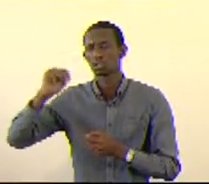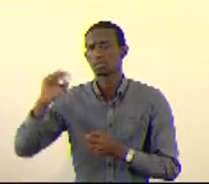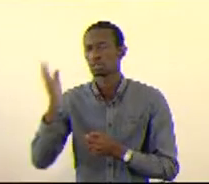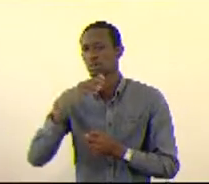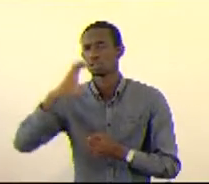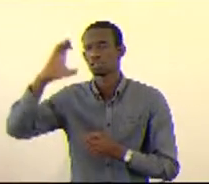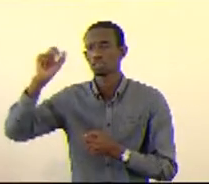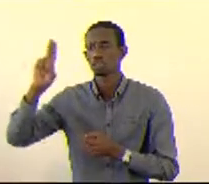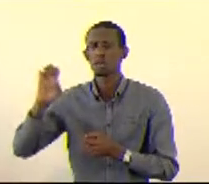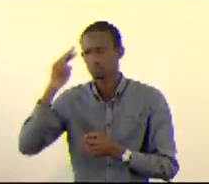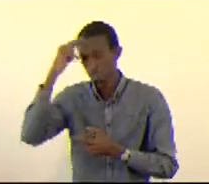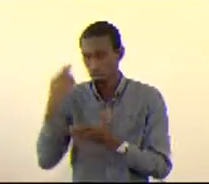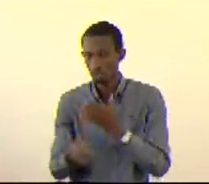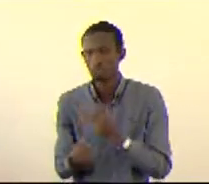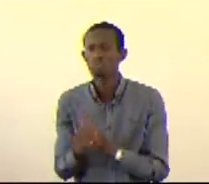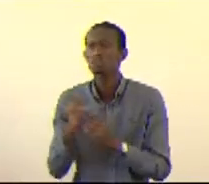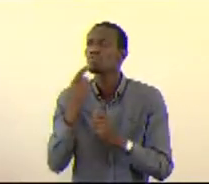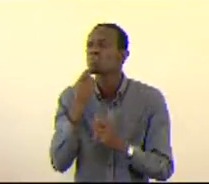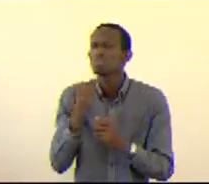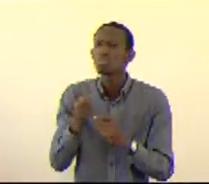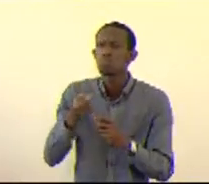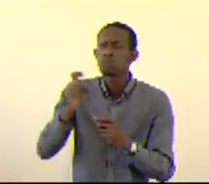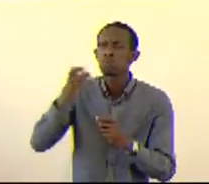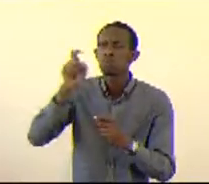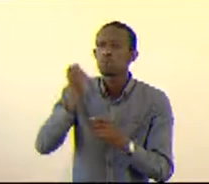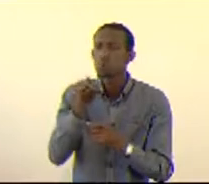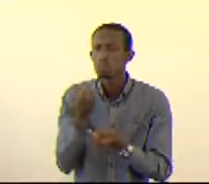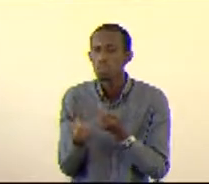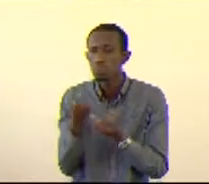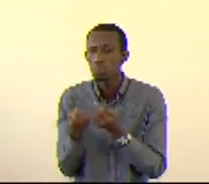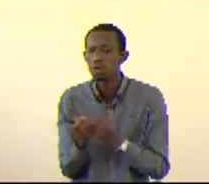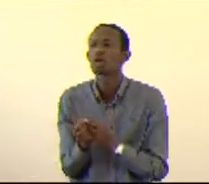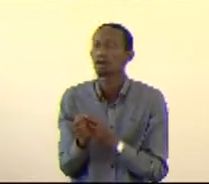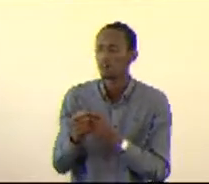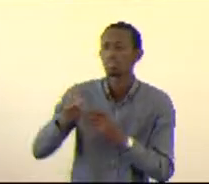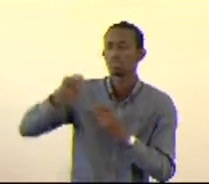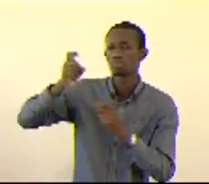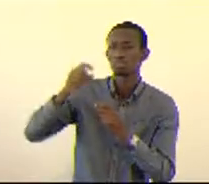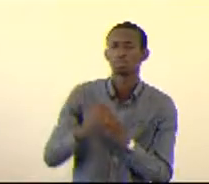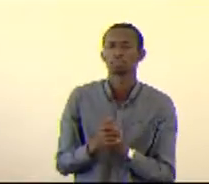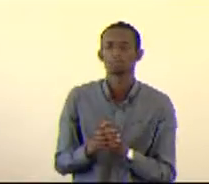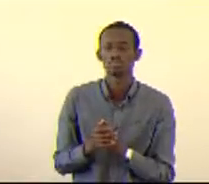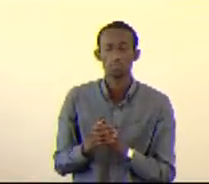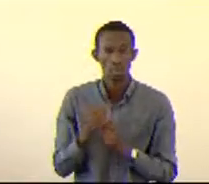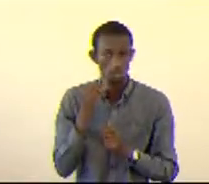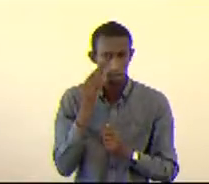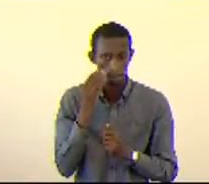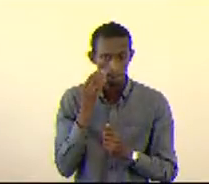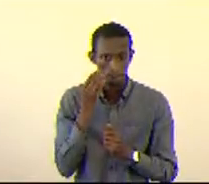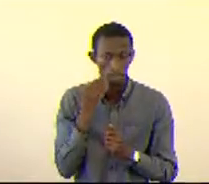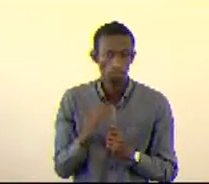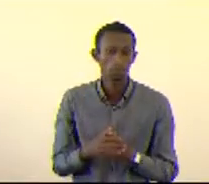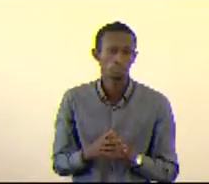is increasing. This is a cooling curve, because as we move along the graph, the temperature is doing